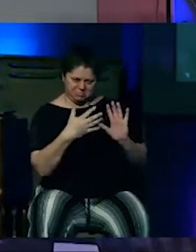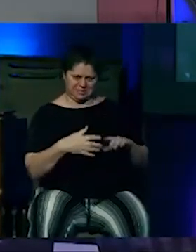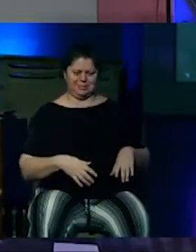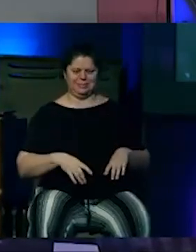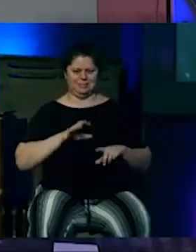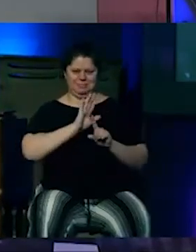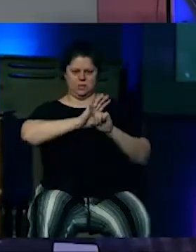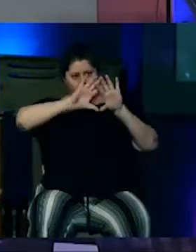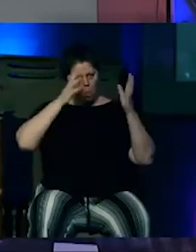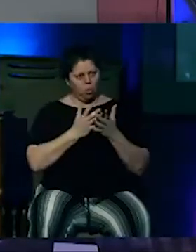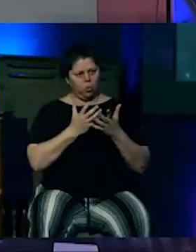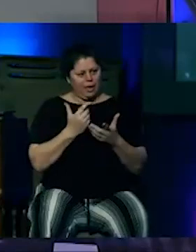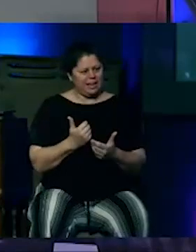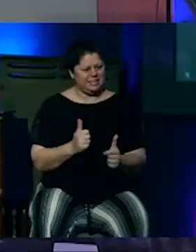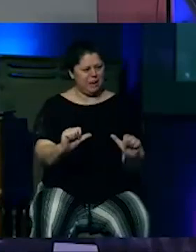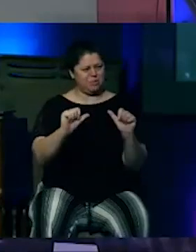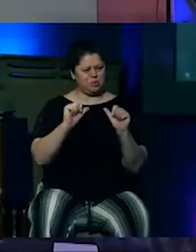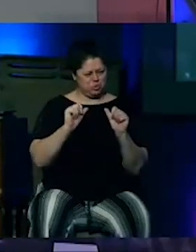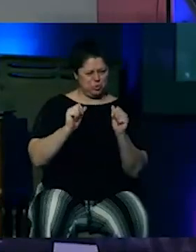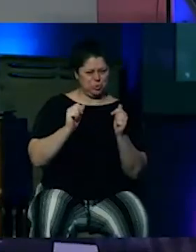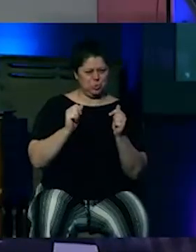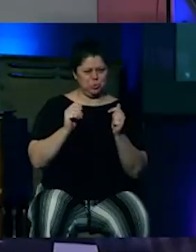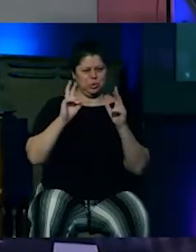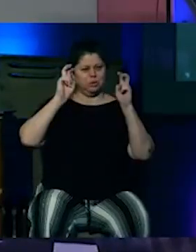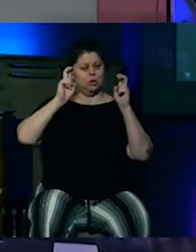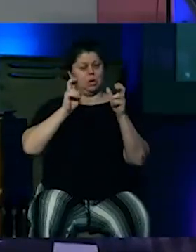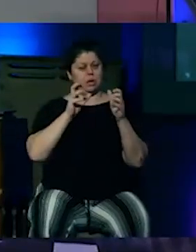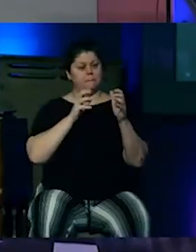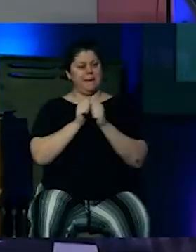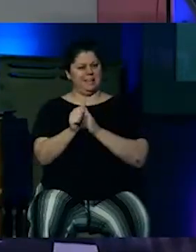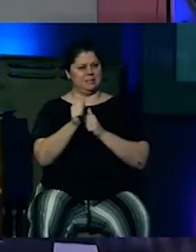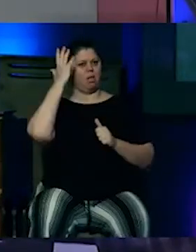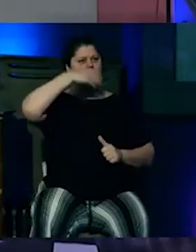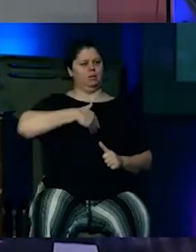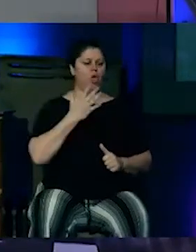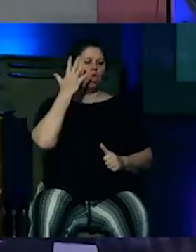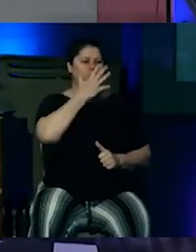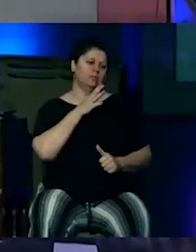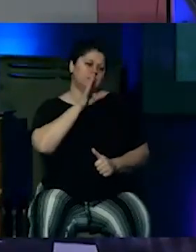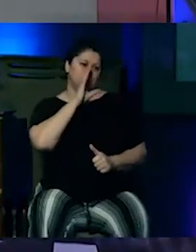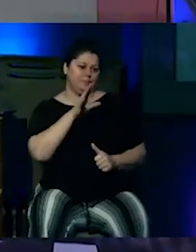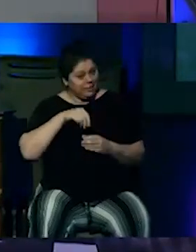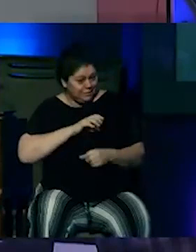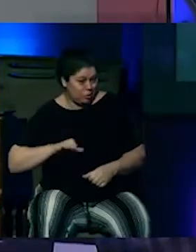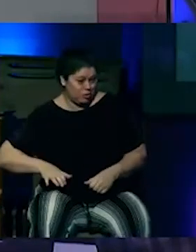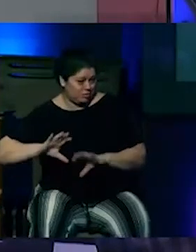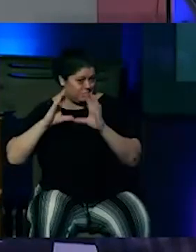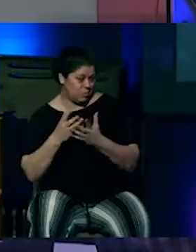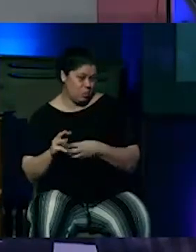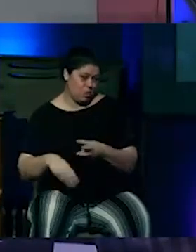his whole attempt to, like, basically pass in our straight world, Christian world,